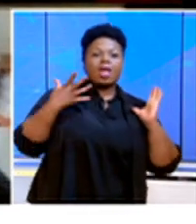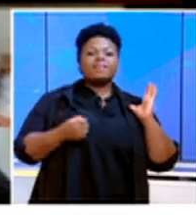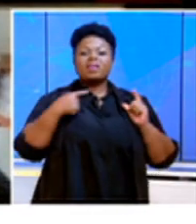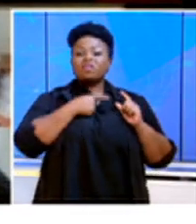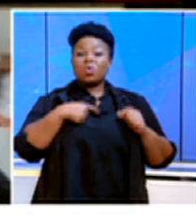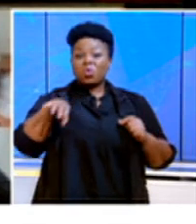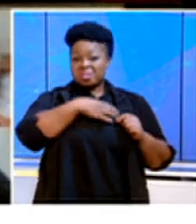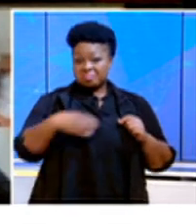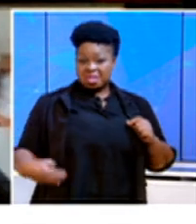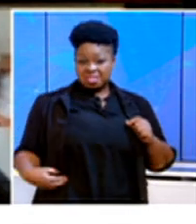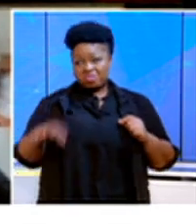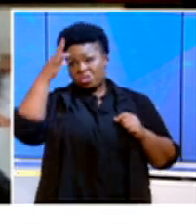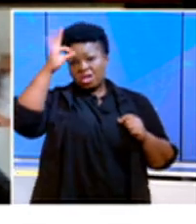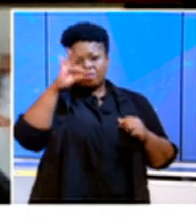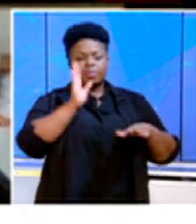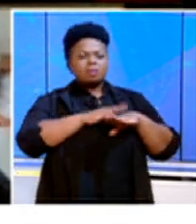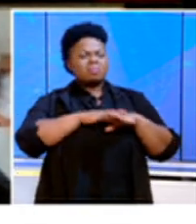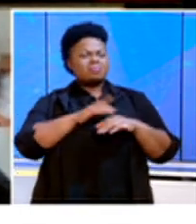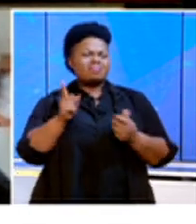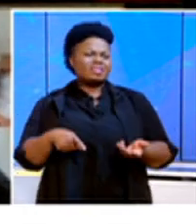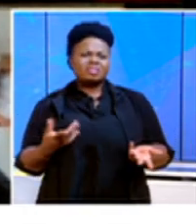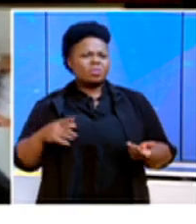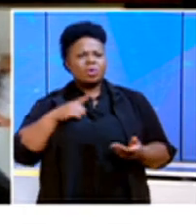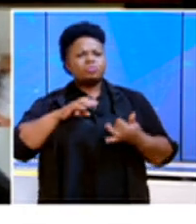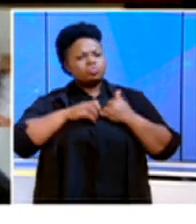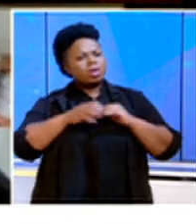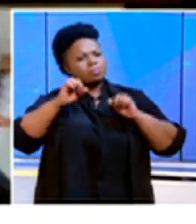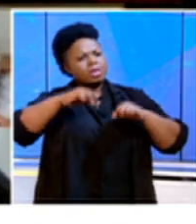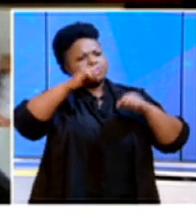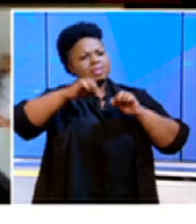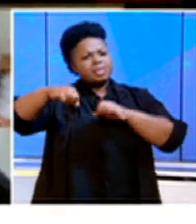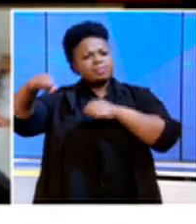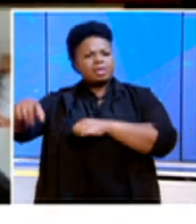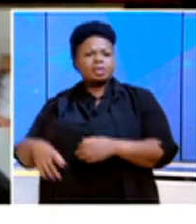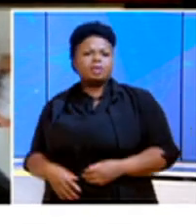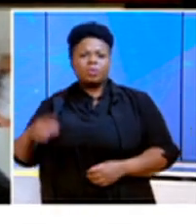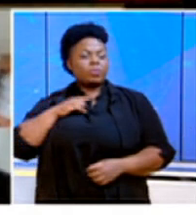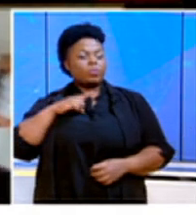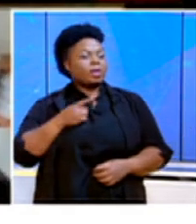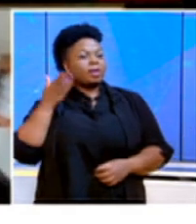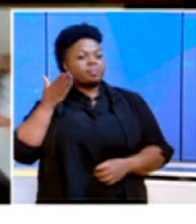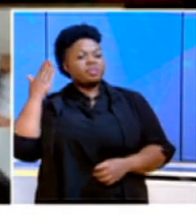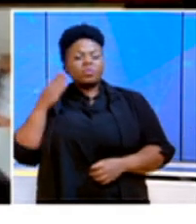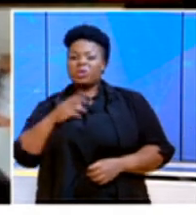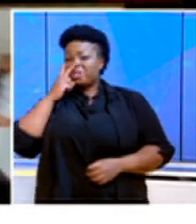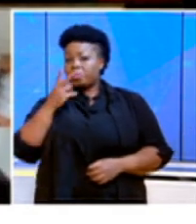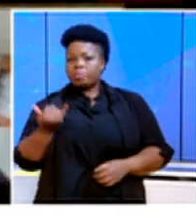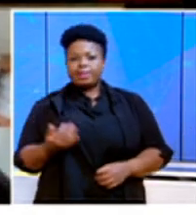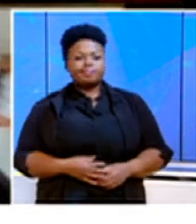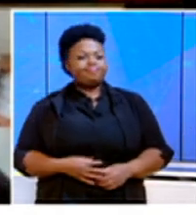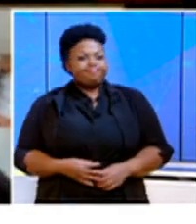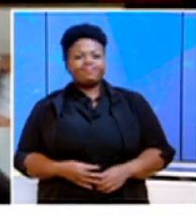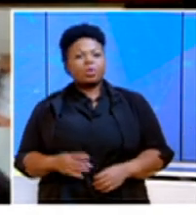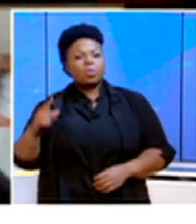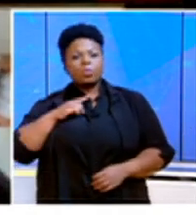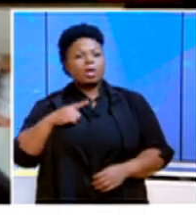of the President, there's been an intervention to kind of get these agreements going, because it appears as though there have been